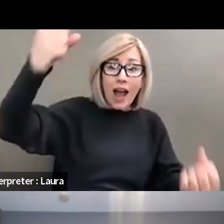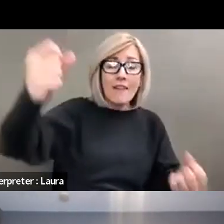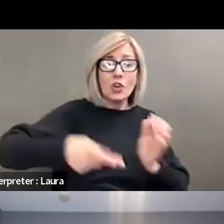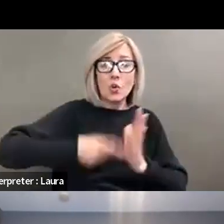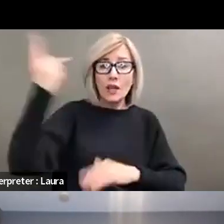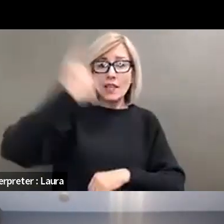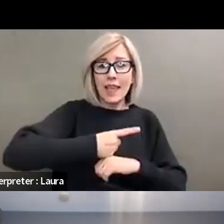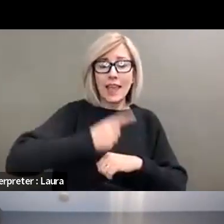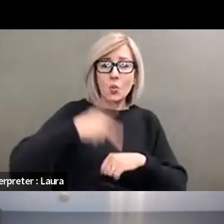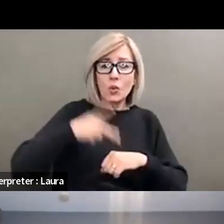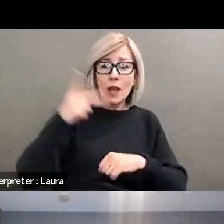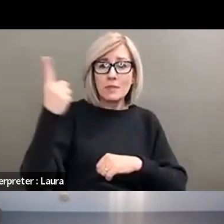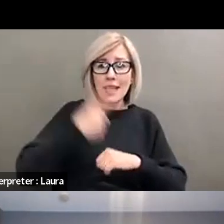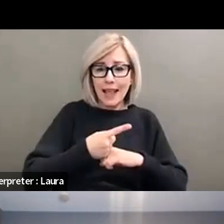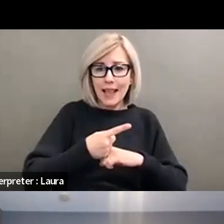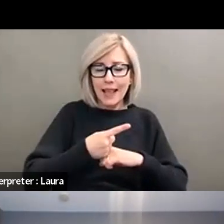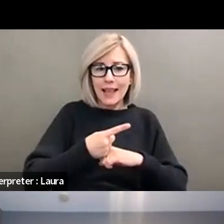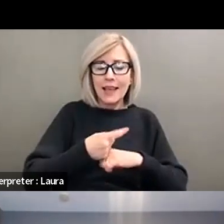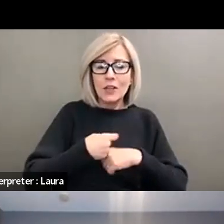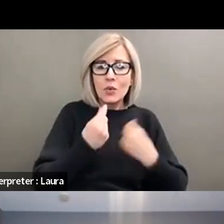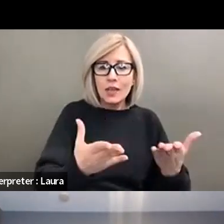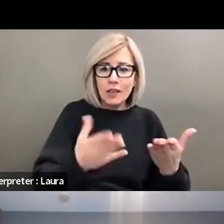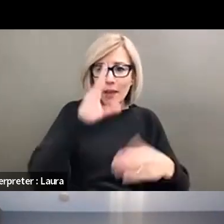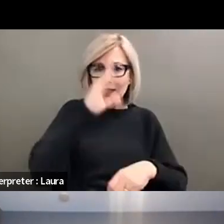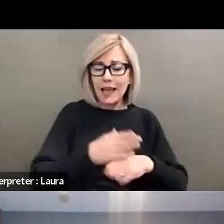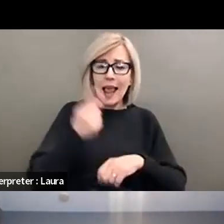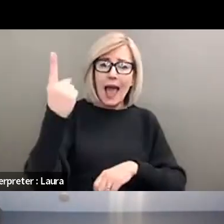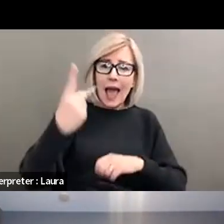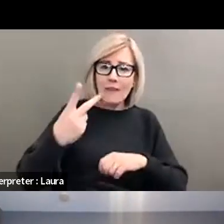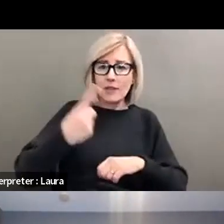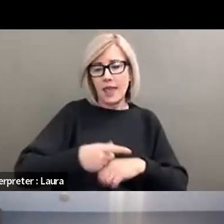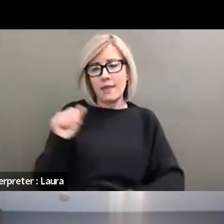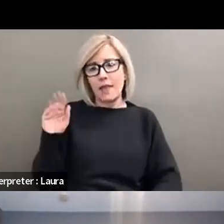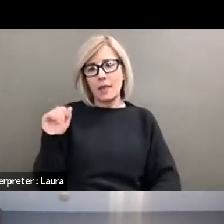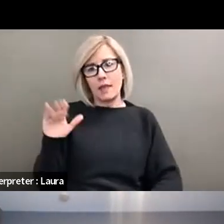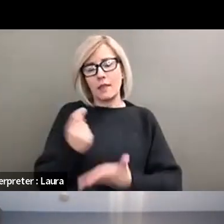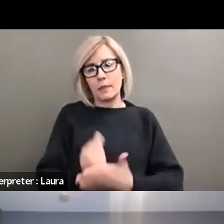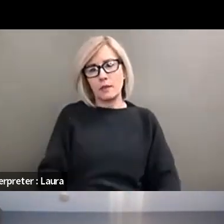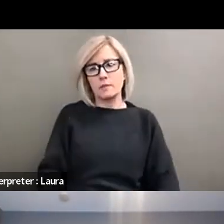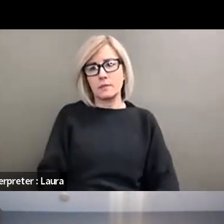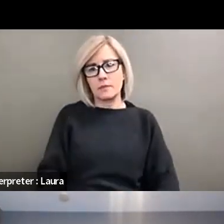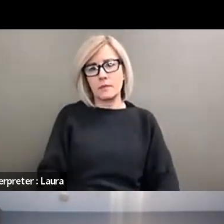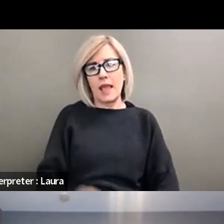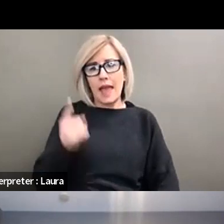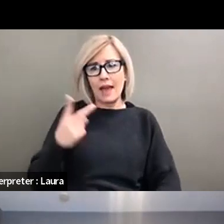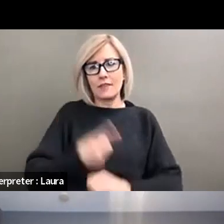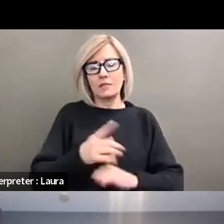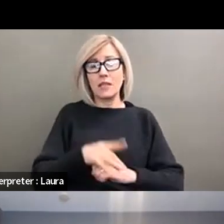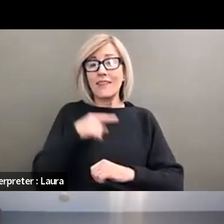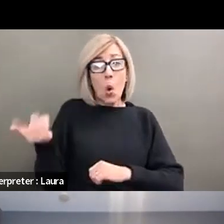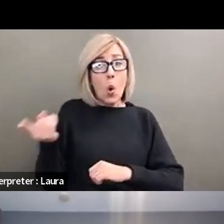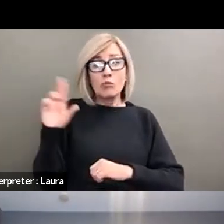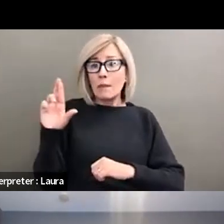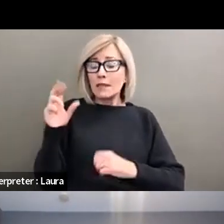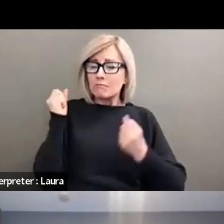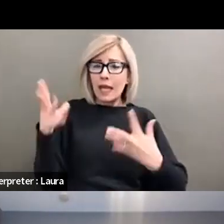day, 2 times a day, to give my son a half a day of ABA therapy. Half a day. Now, I've told these Republicans many